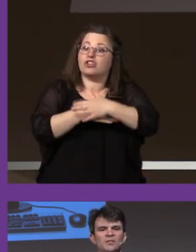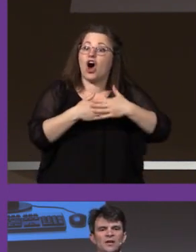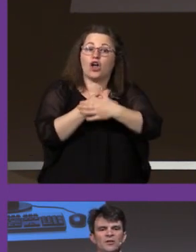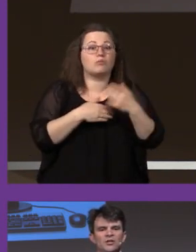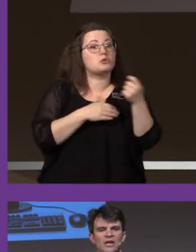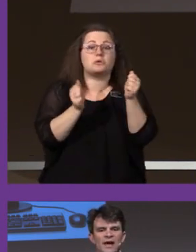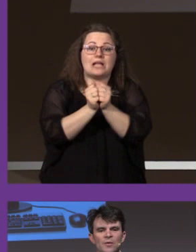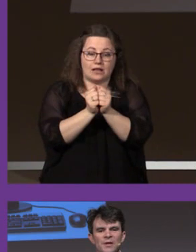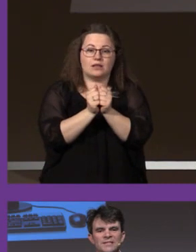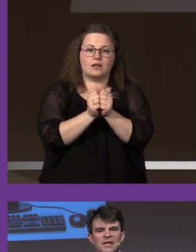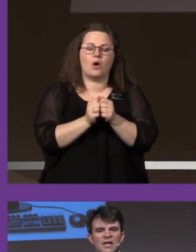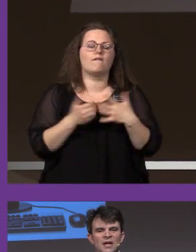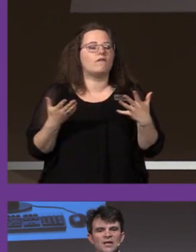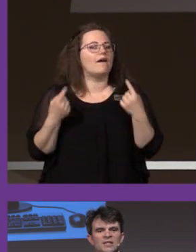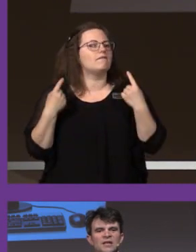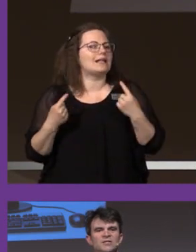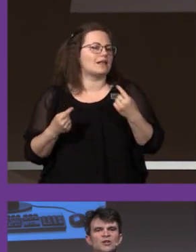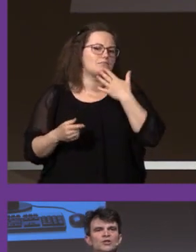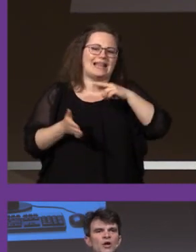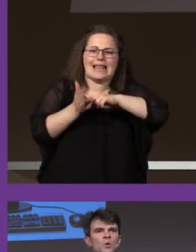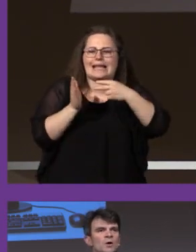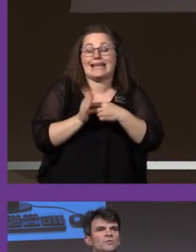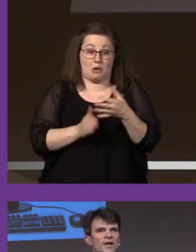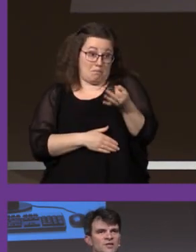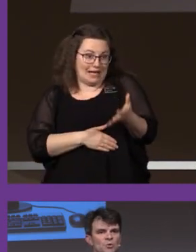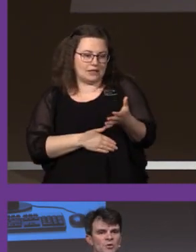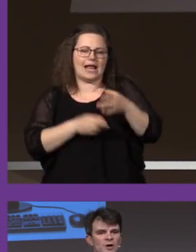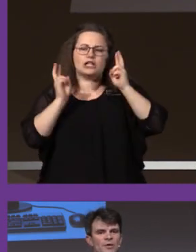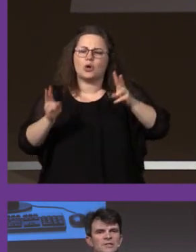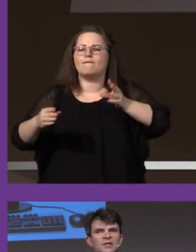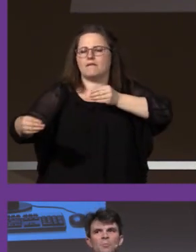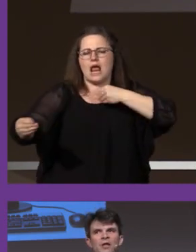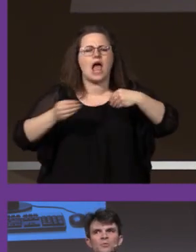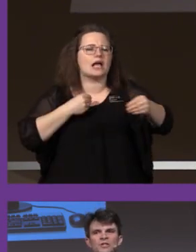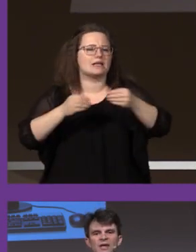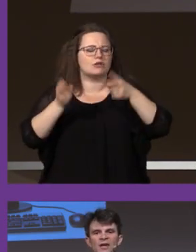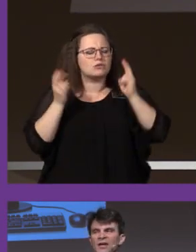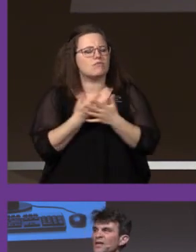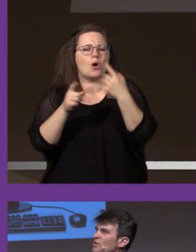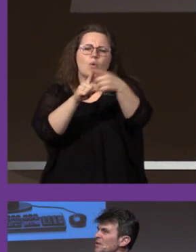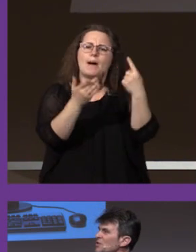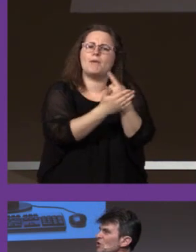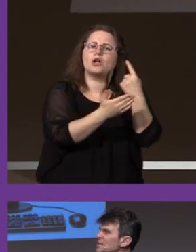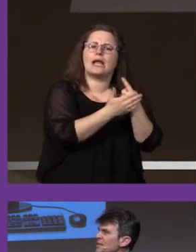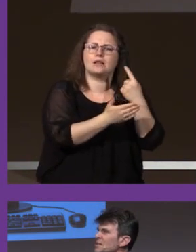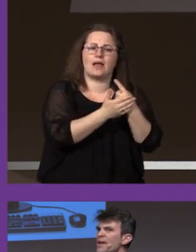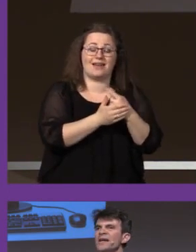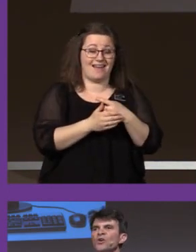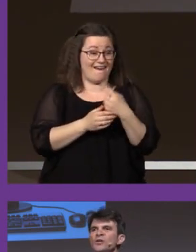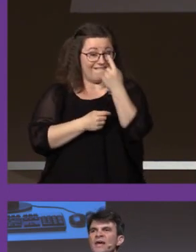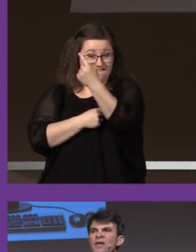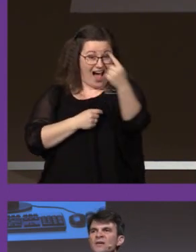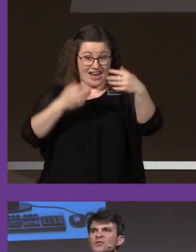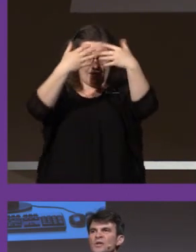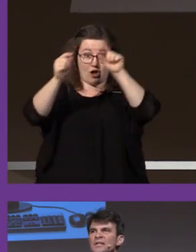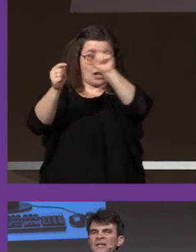thing about technology and the PC is that it's so flexible. There are so many options here. Each of these choices has